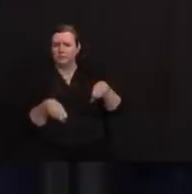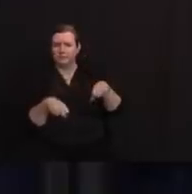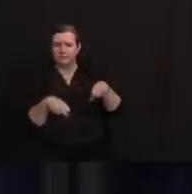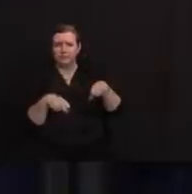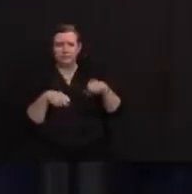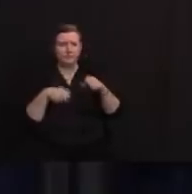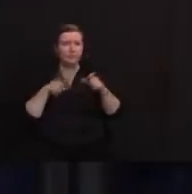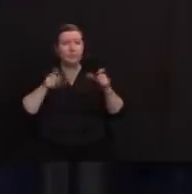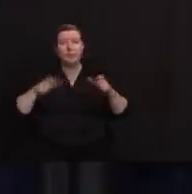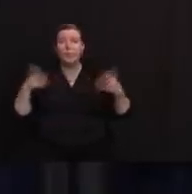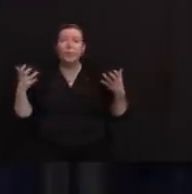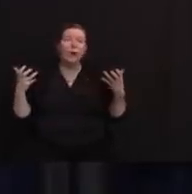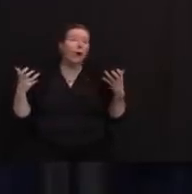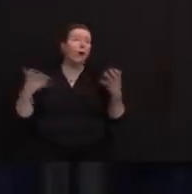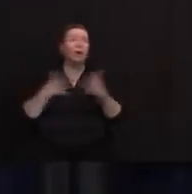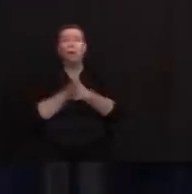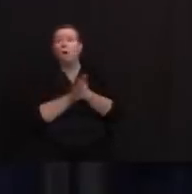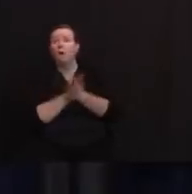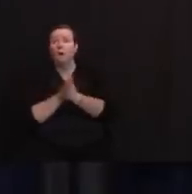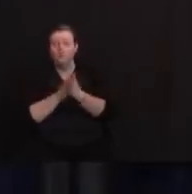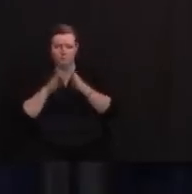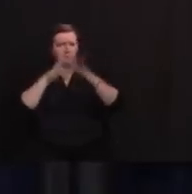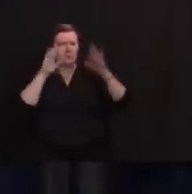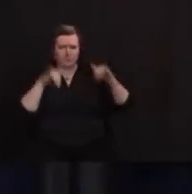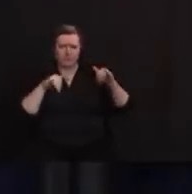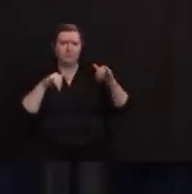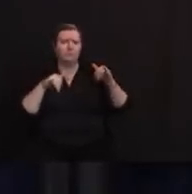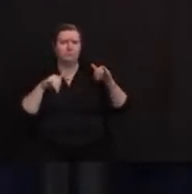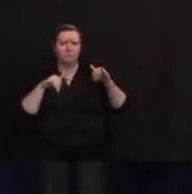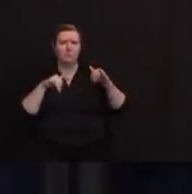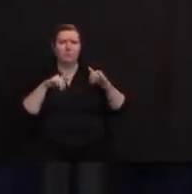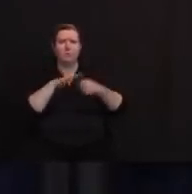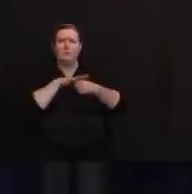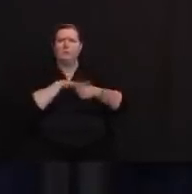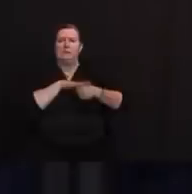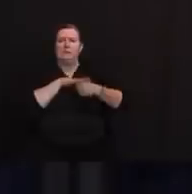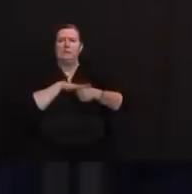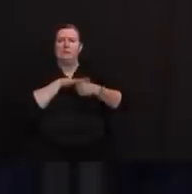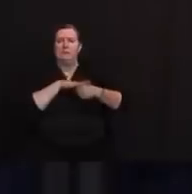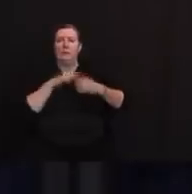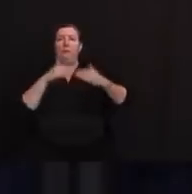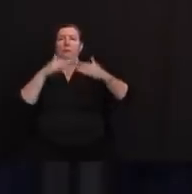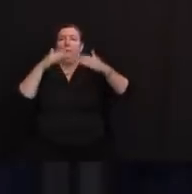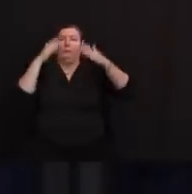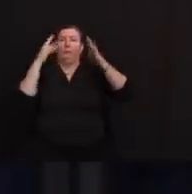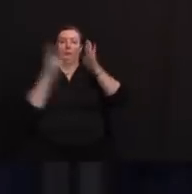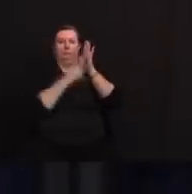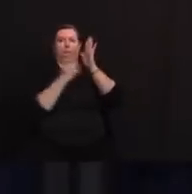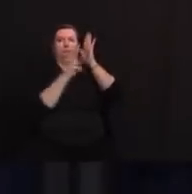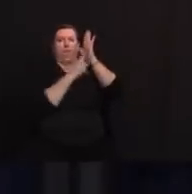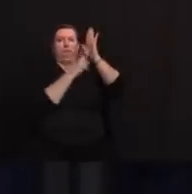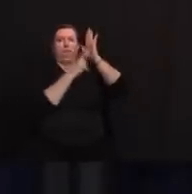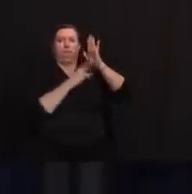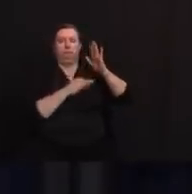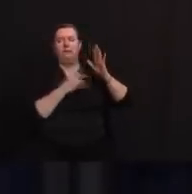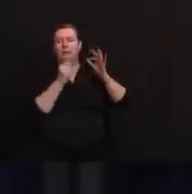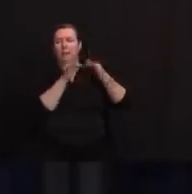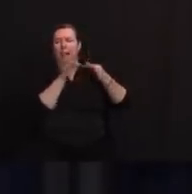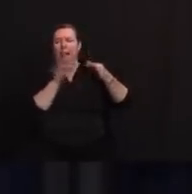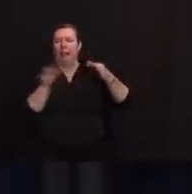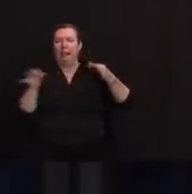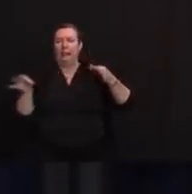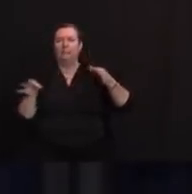receiving the vaccine, the system did experience capacity challenges, causing a delay, and the state IT teams worked